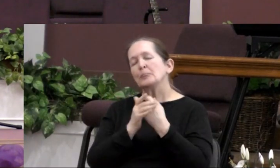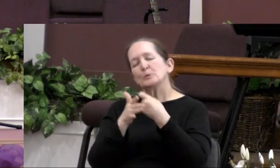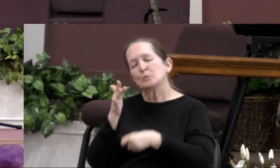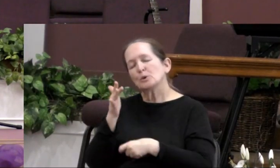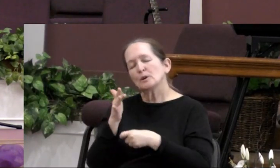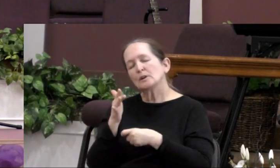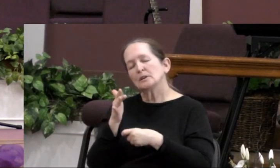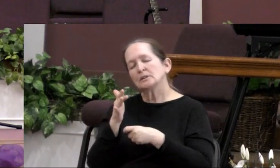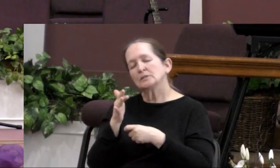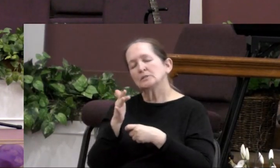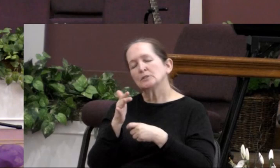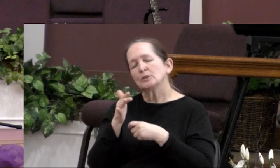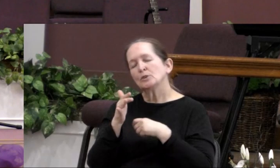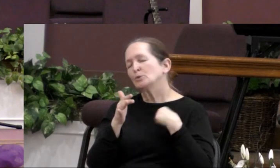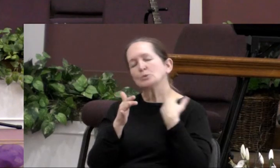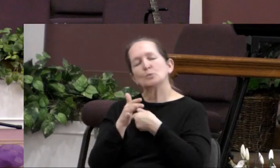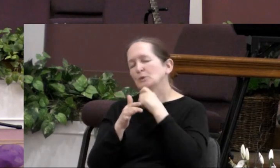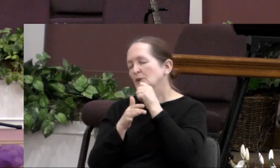to.